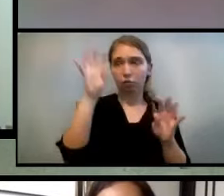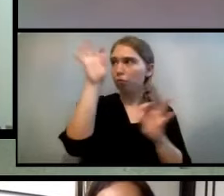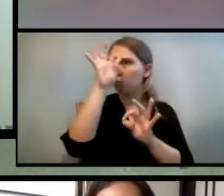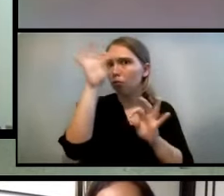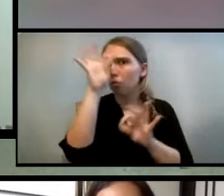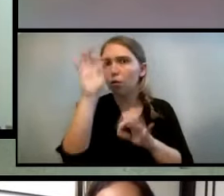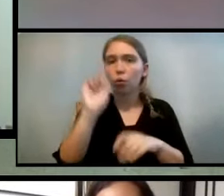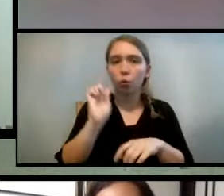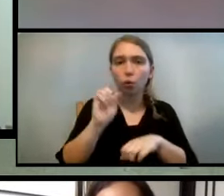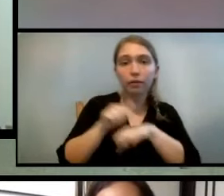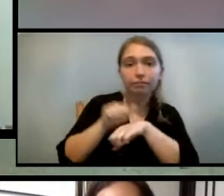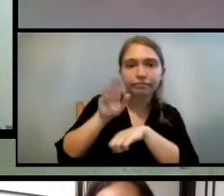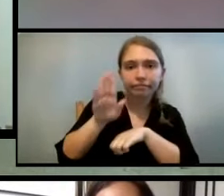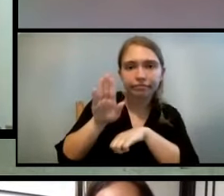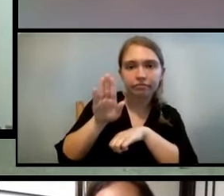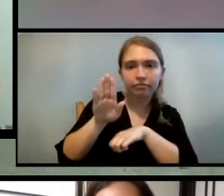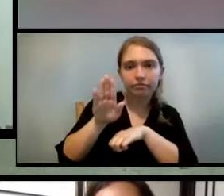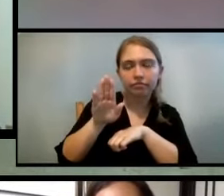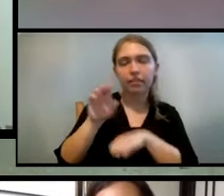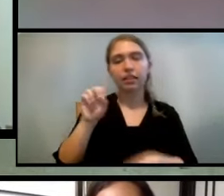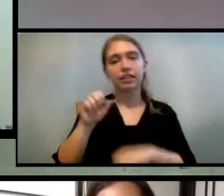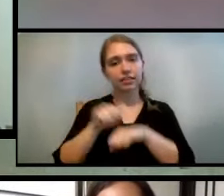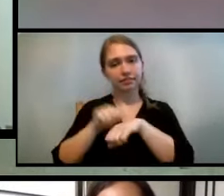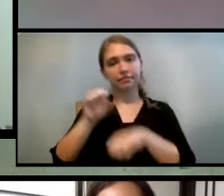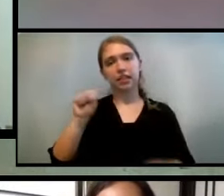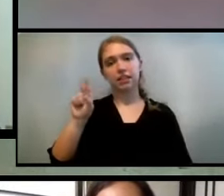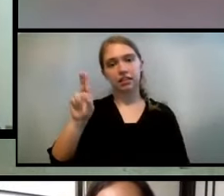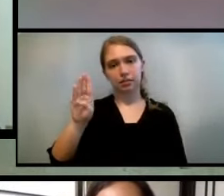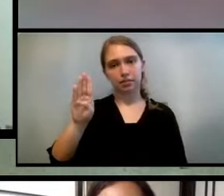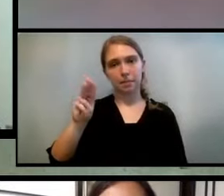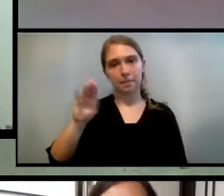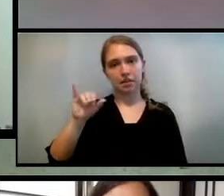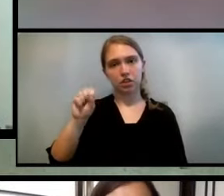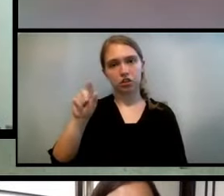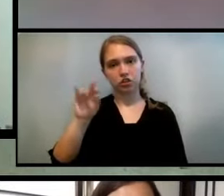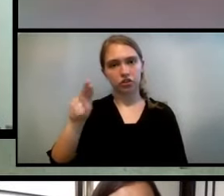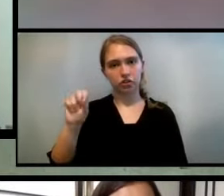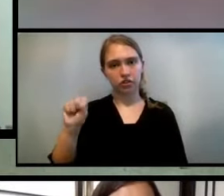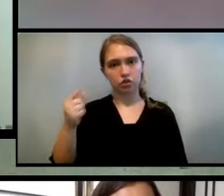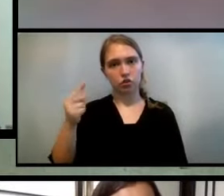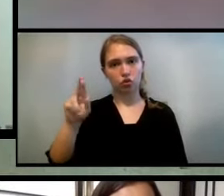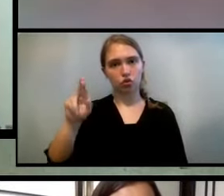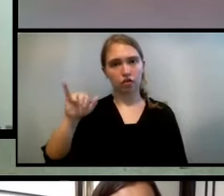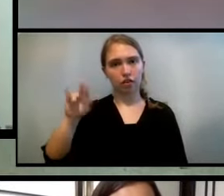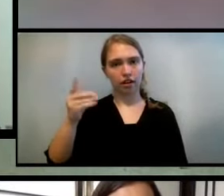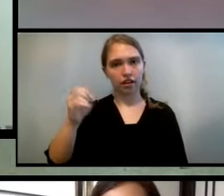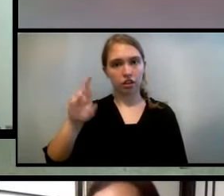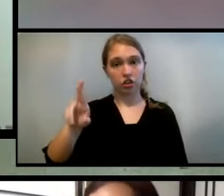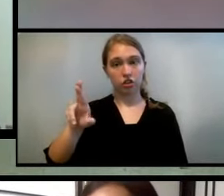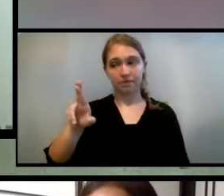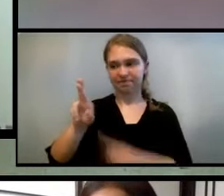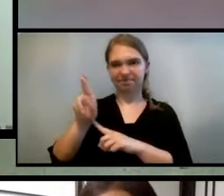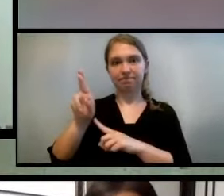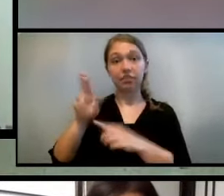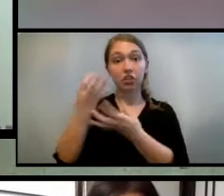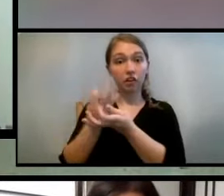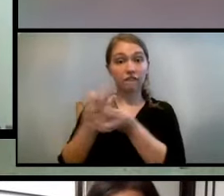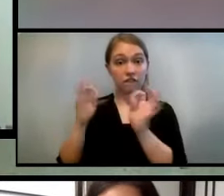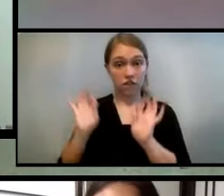submit is the Submissions Grinder, because it is free. It lists markets, and you can kind of tweak it